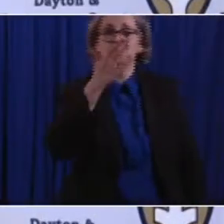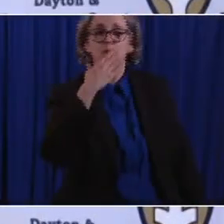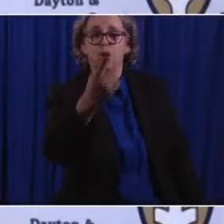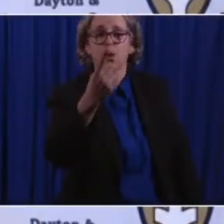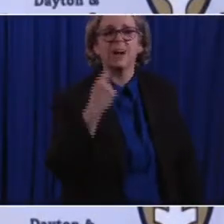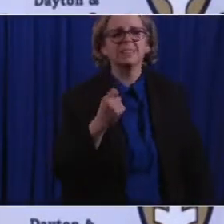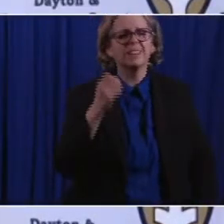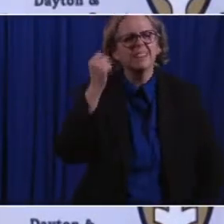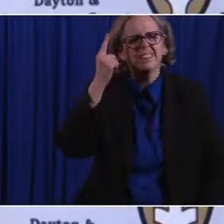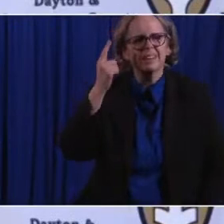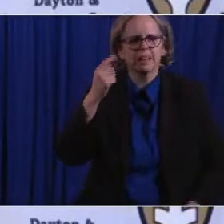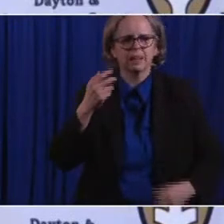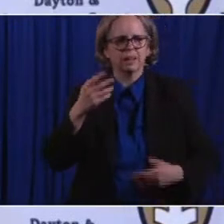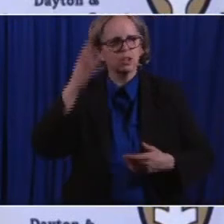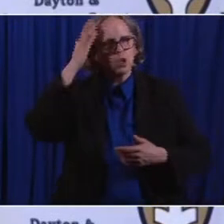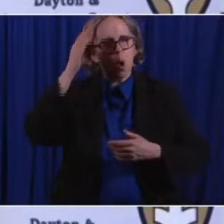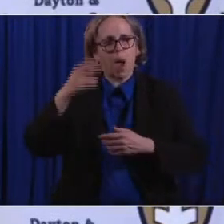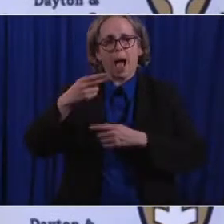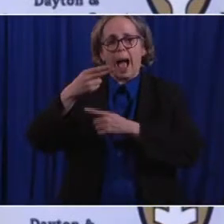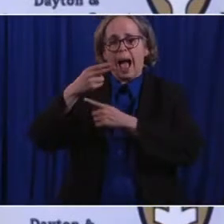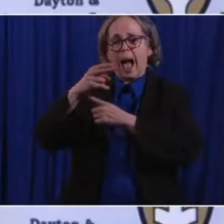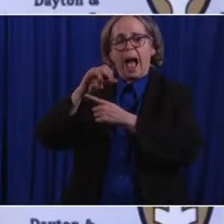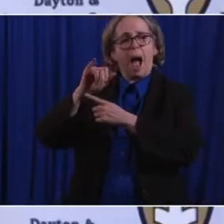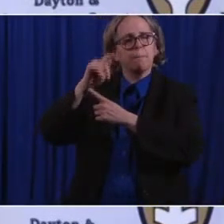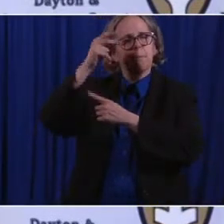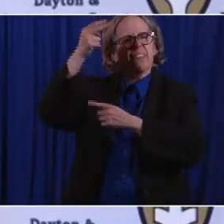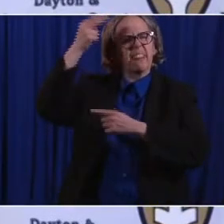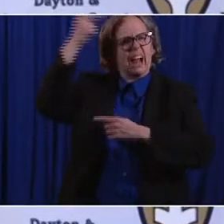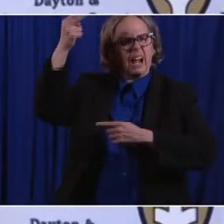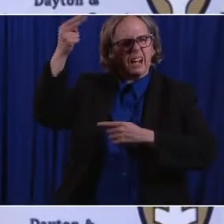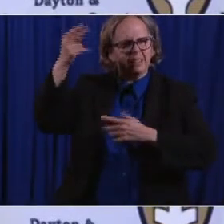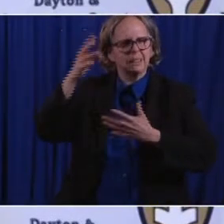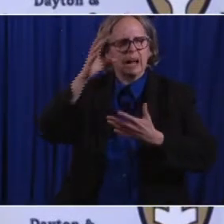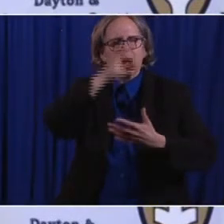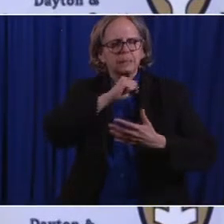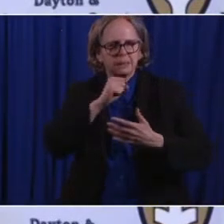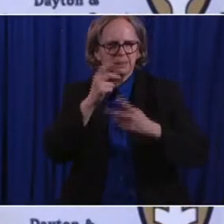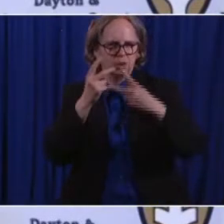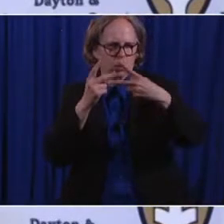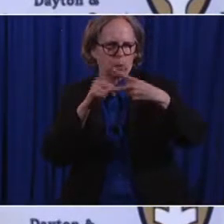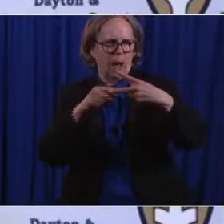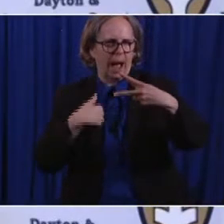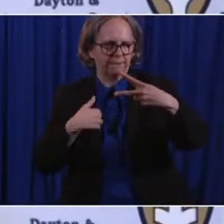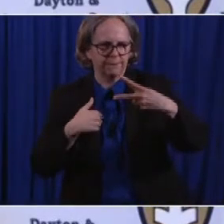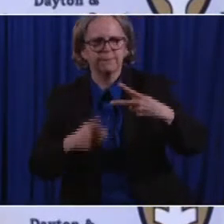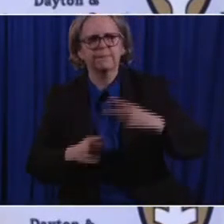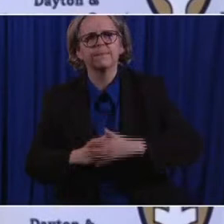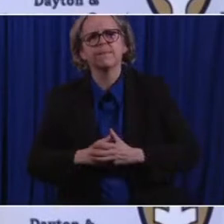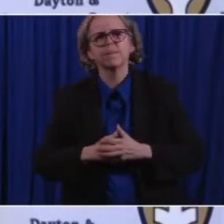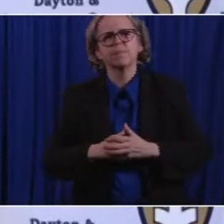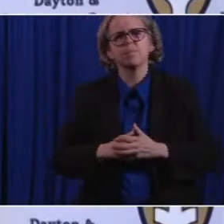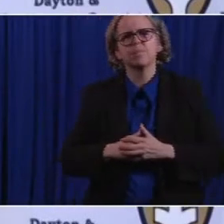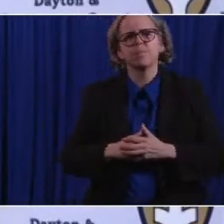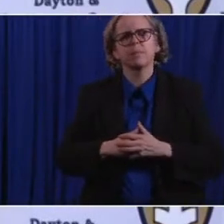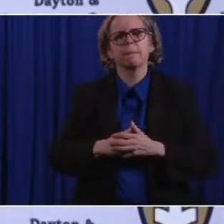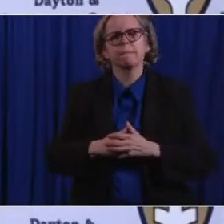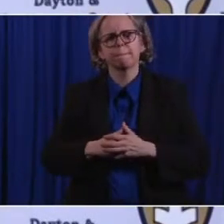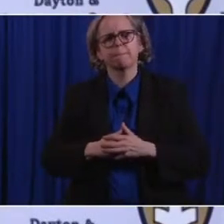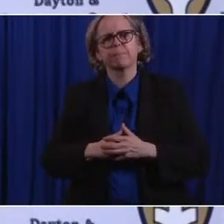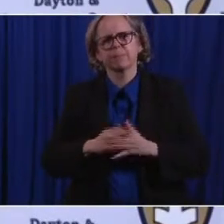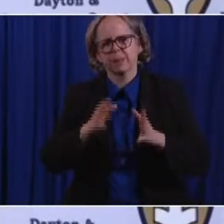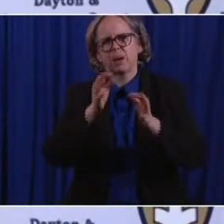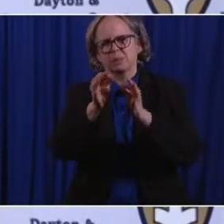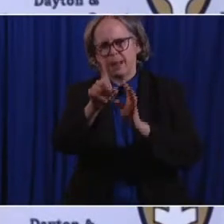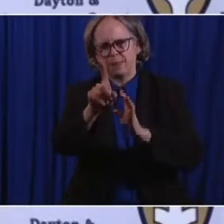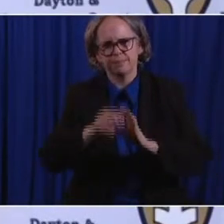going to answer that. What I do believe is that, if